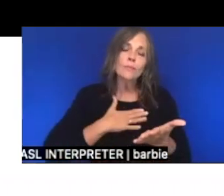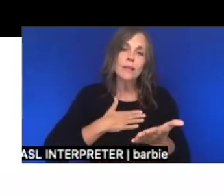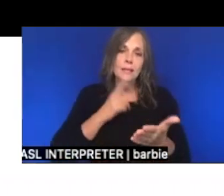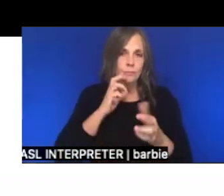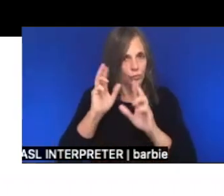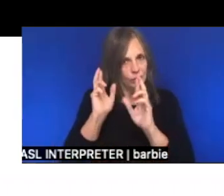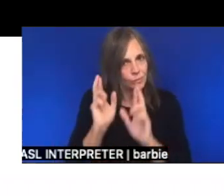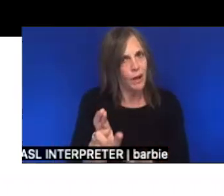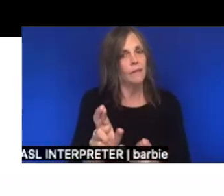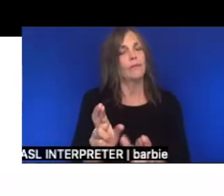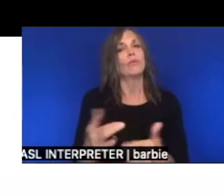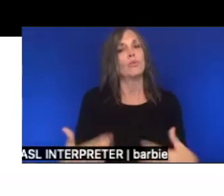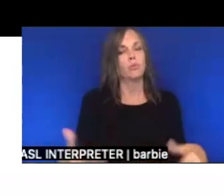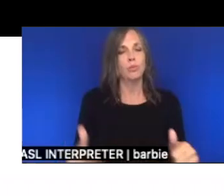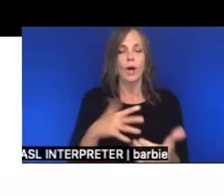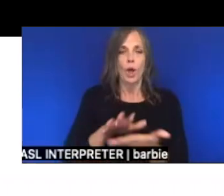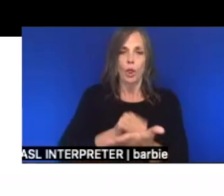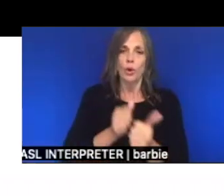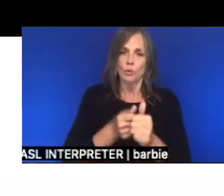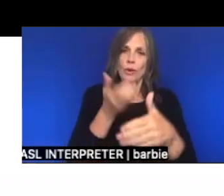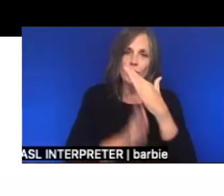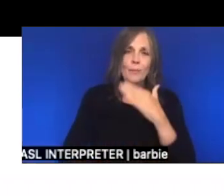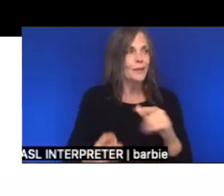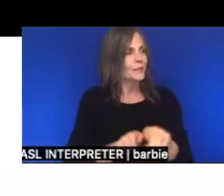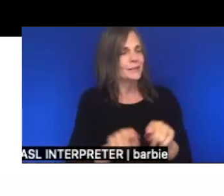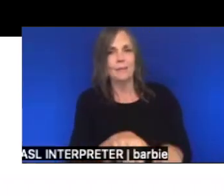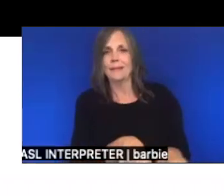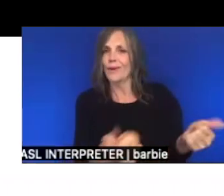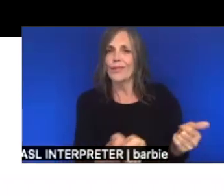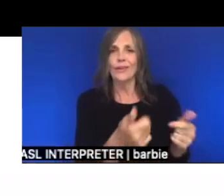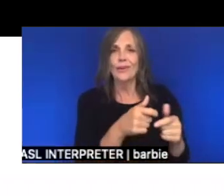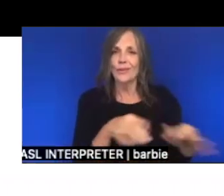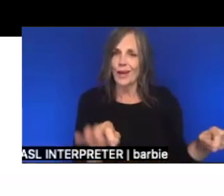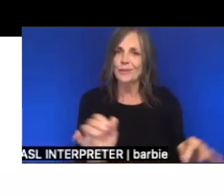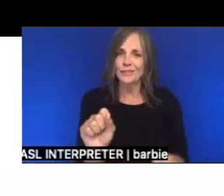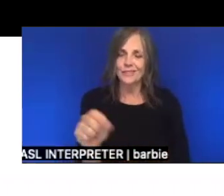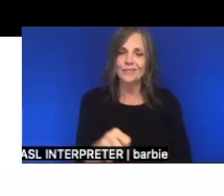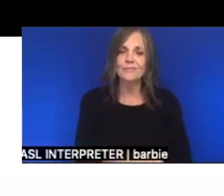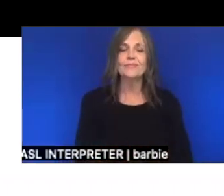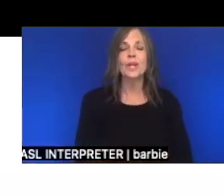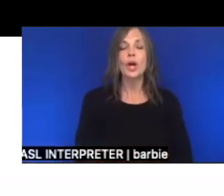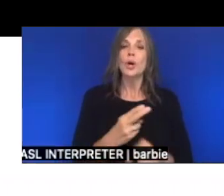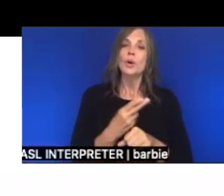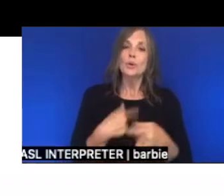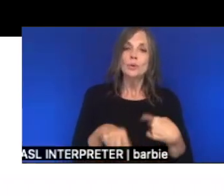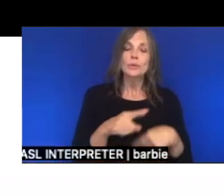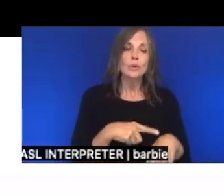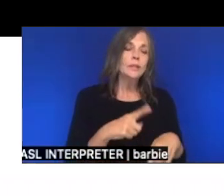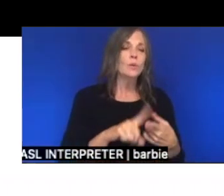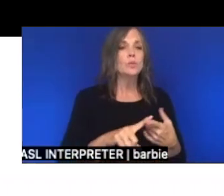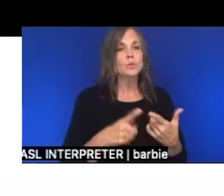respectful, learn with humility as you would do with any other language. Use the signs to kind